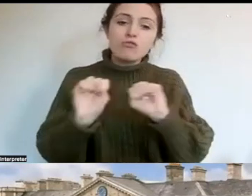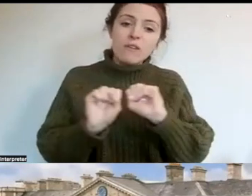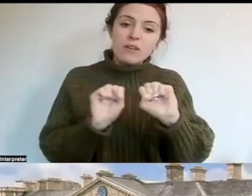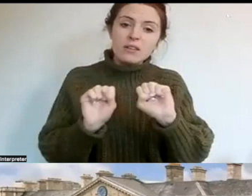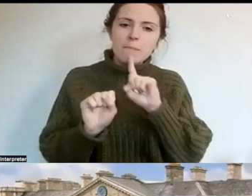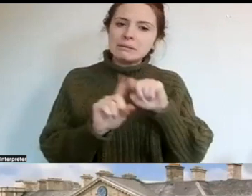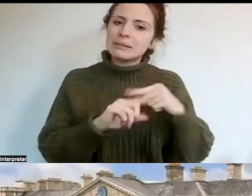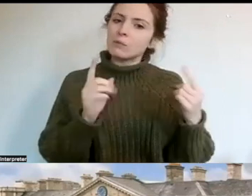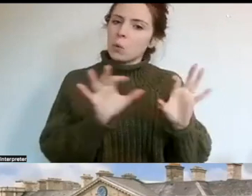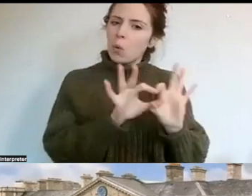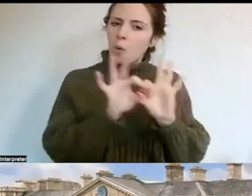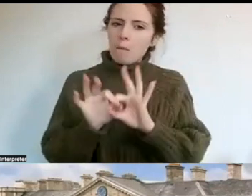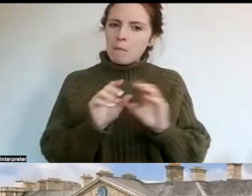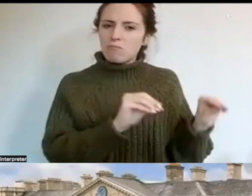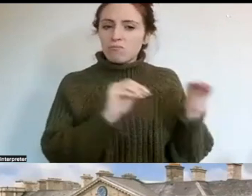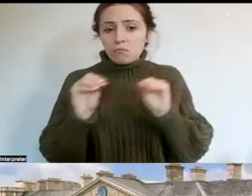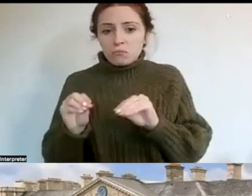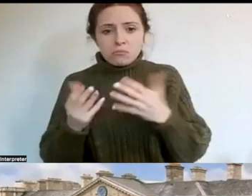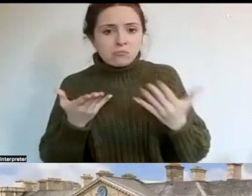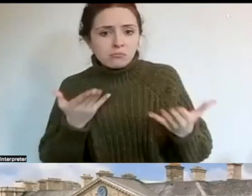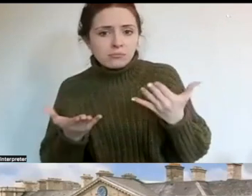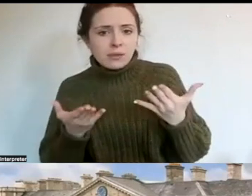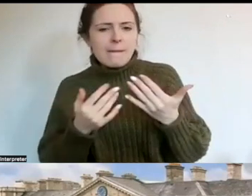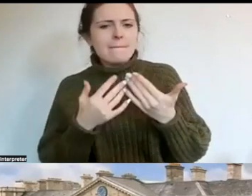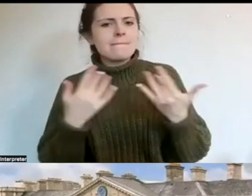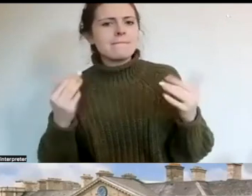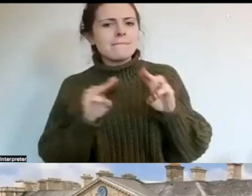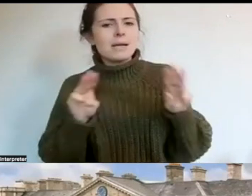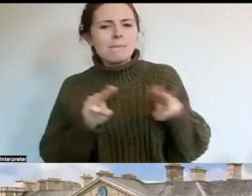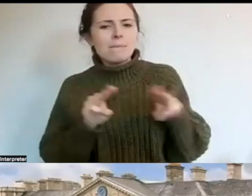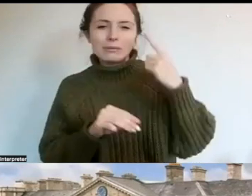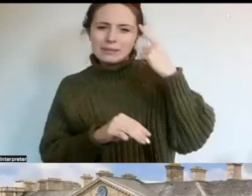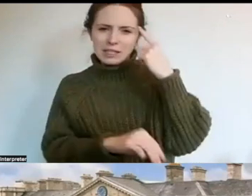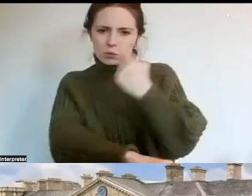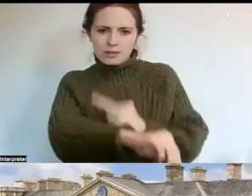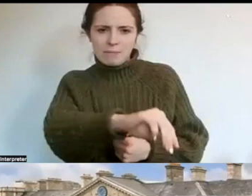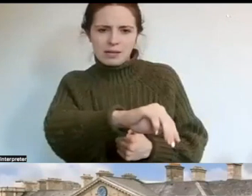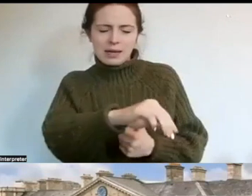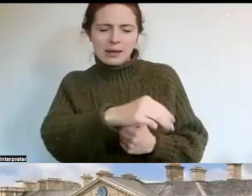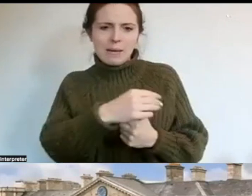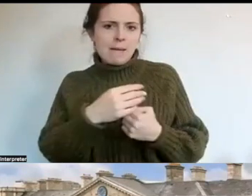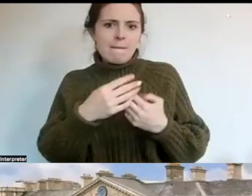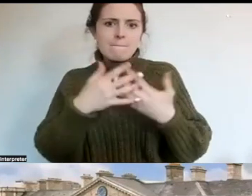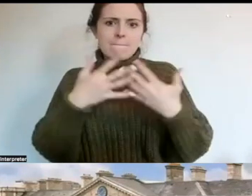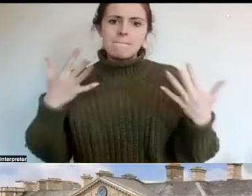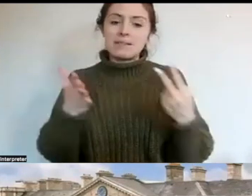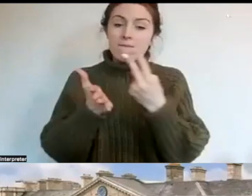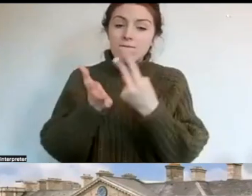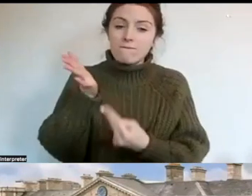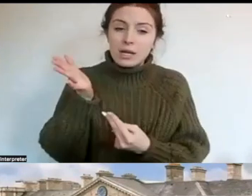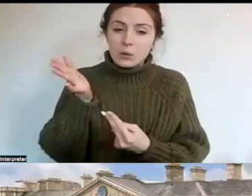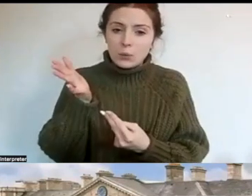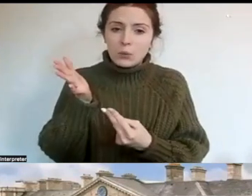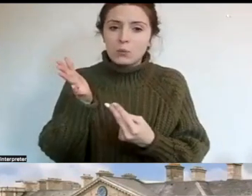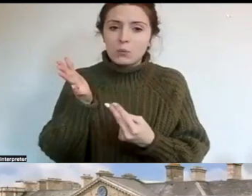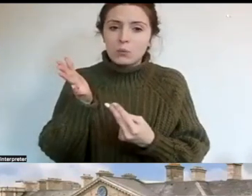I think many people with intellectual disability, there's huge value for people to be able to age, to be with their